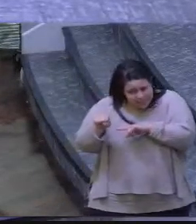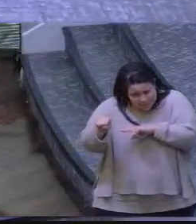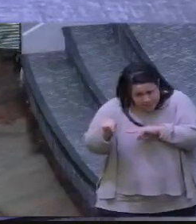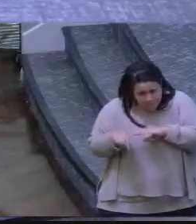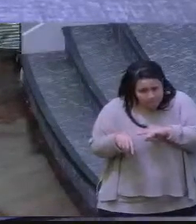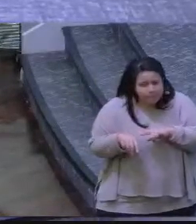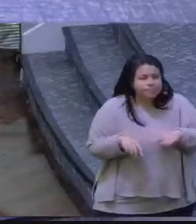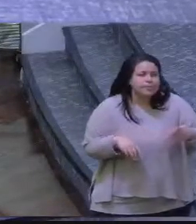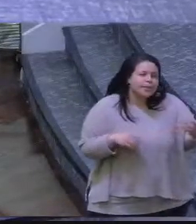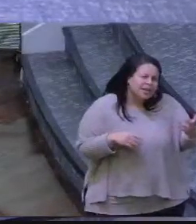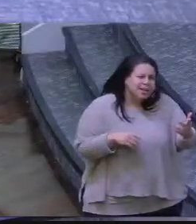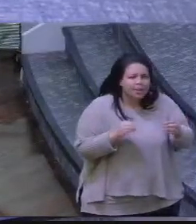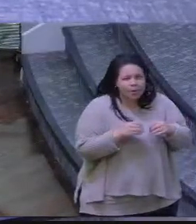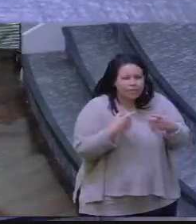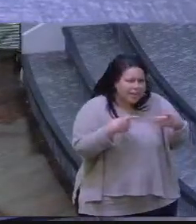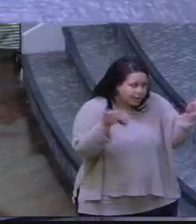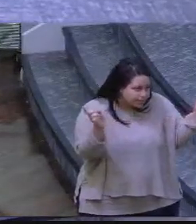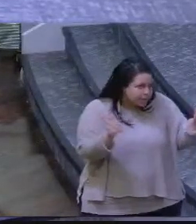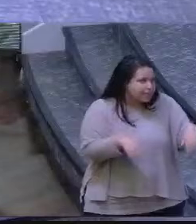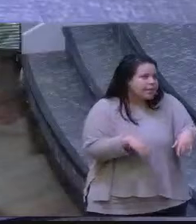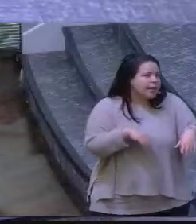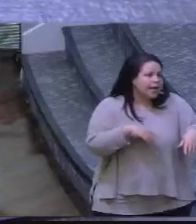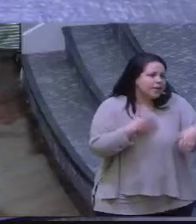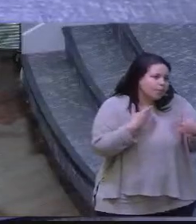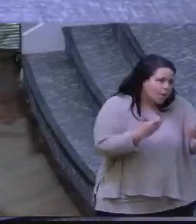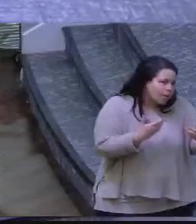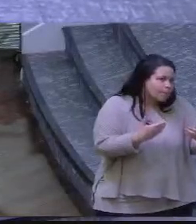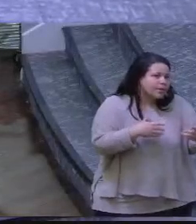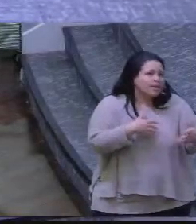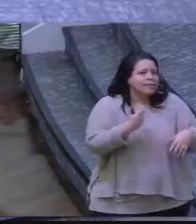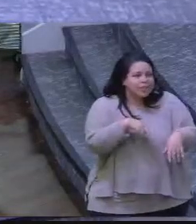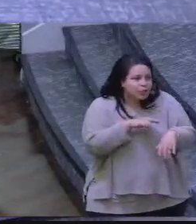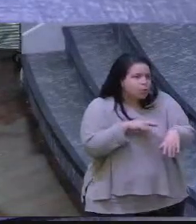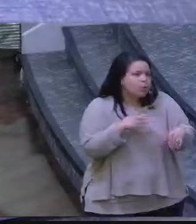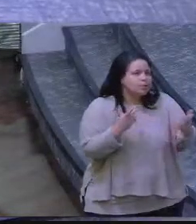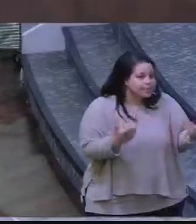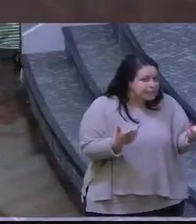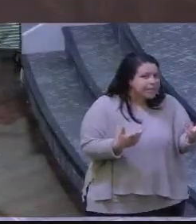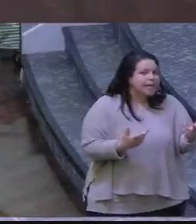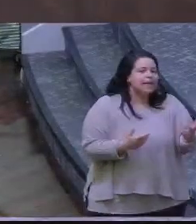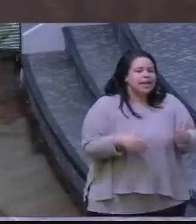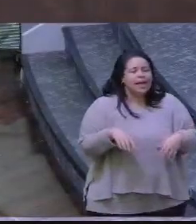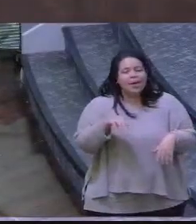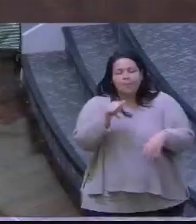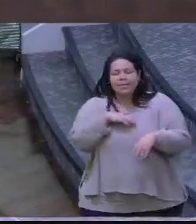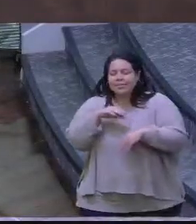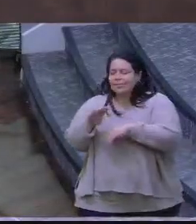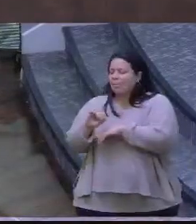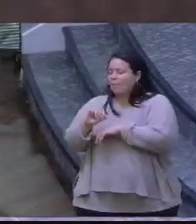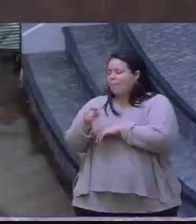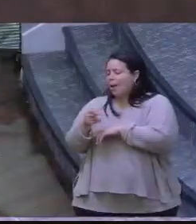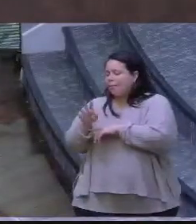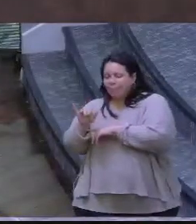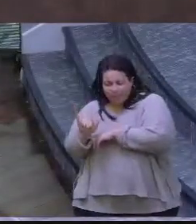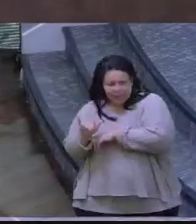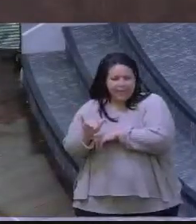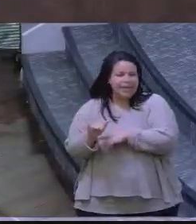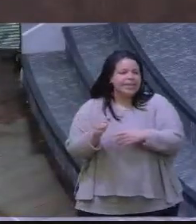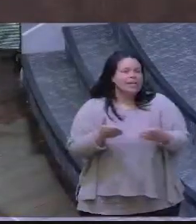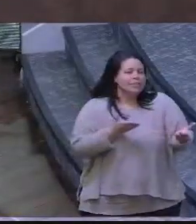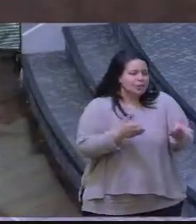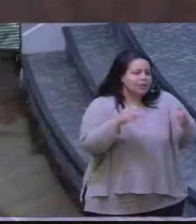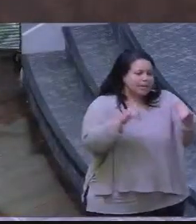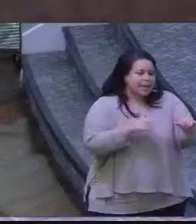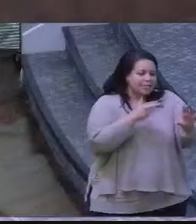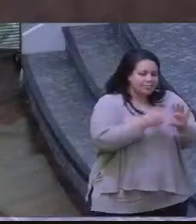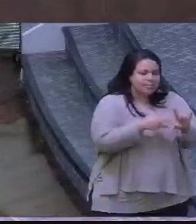More of an announcement and a welcome, but an official welcome to Ms. Bagby, who is serving with us. I know we already